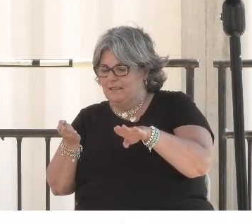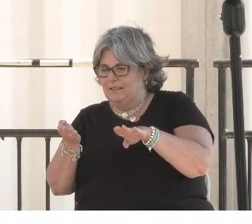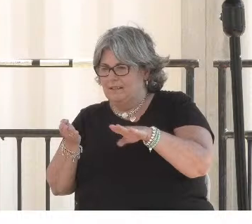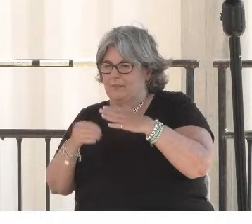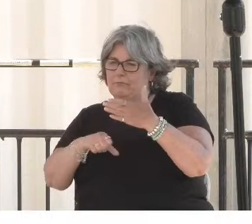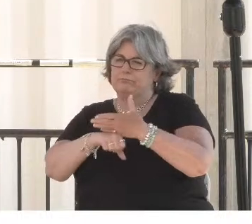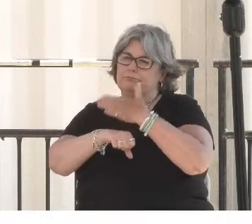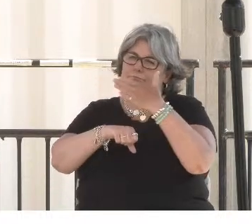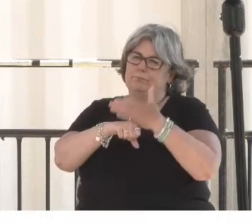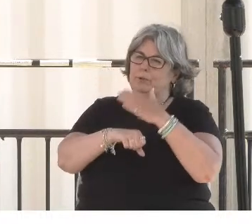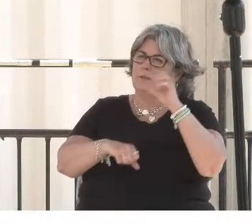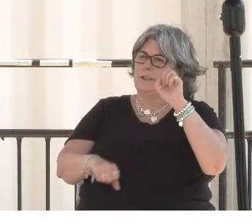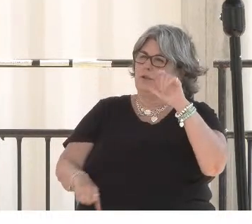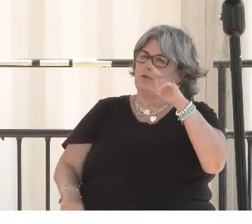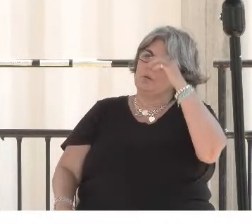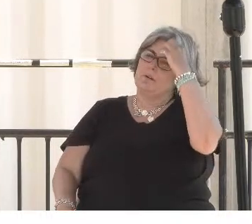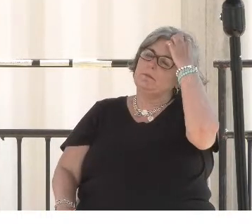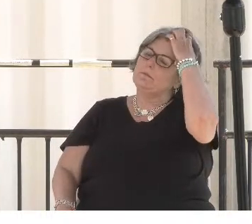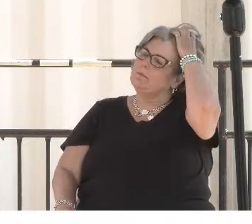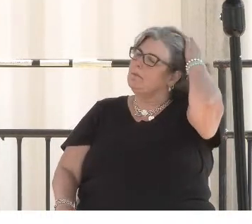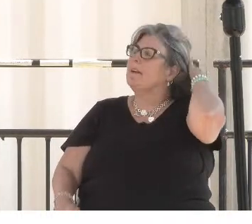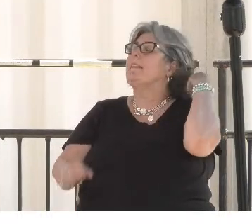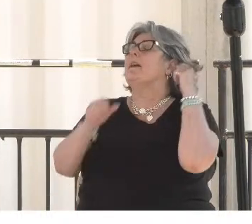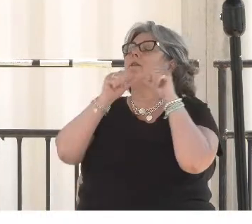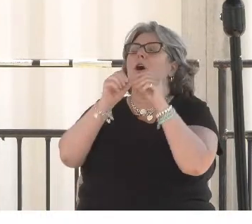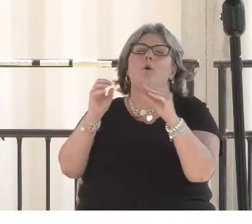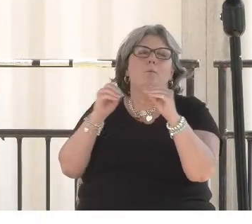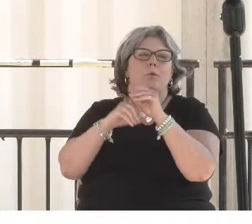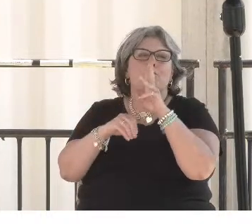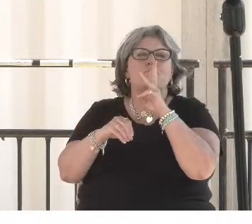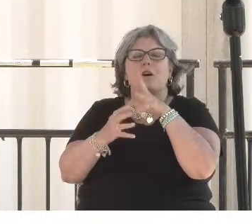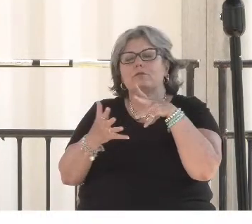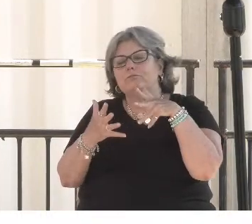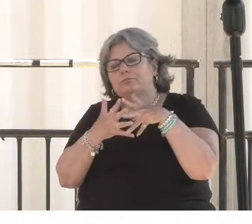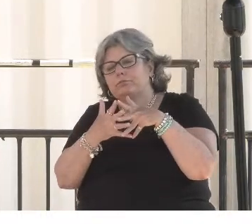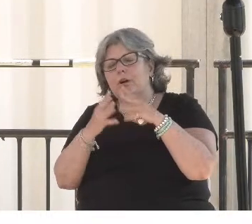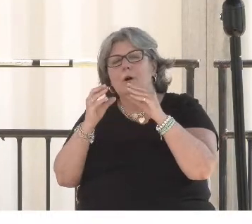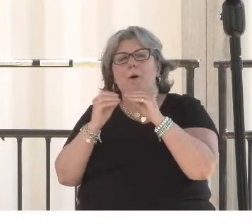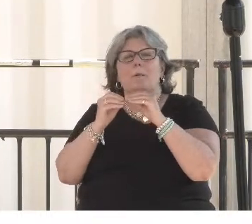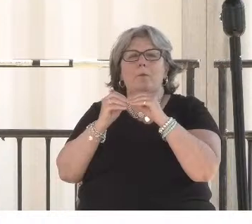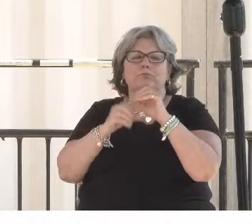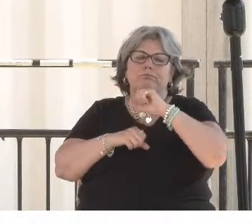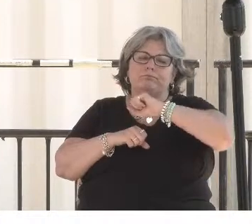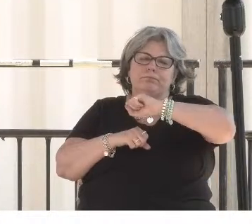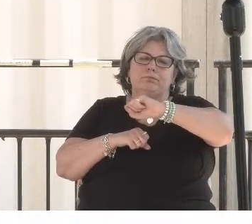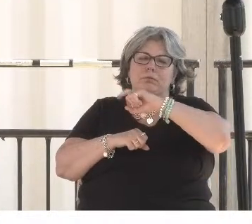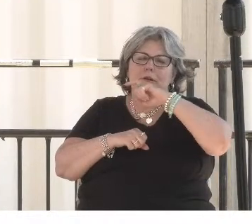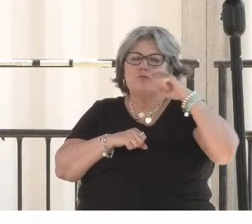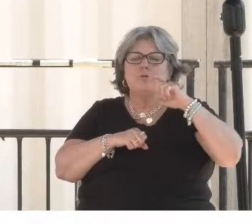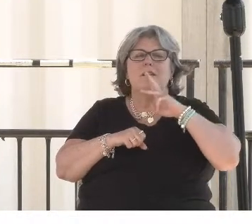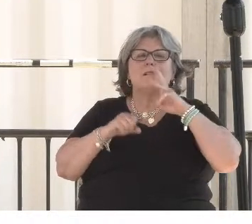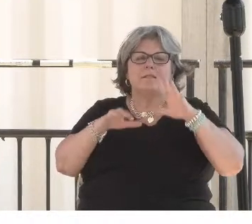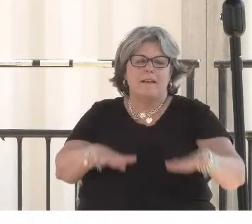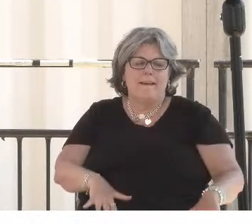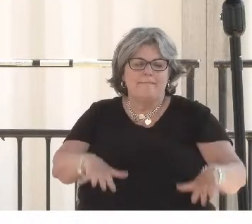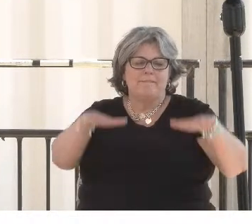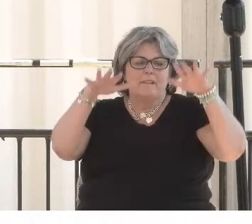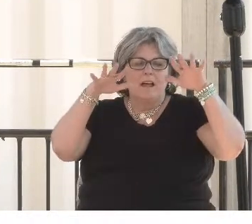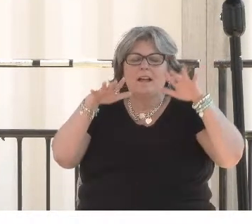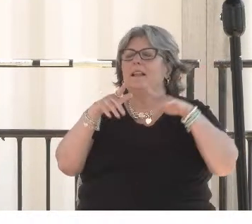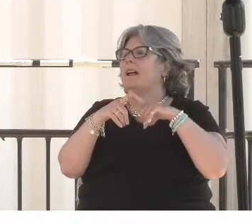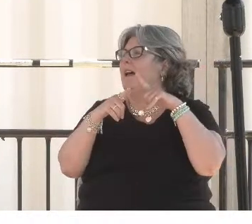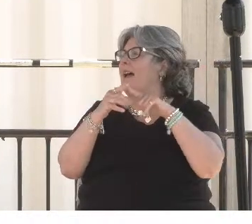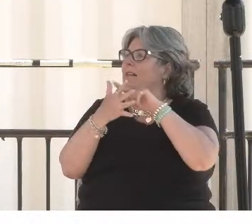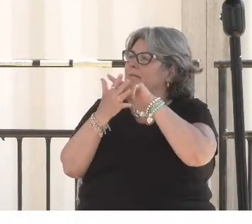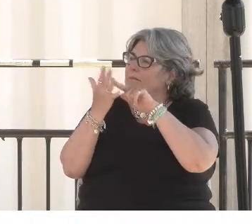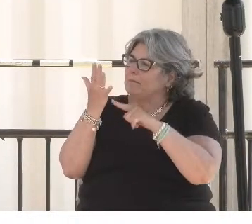rebuilding soil. And then that's going to hold a lot more water. It's going to be a lot more resilient in drought and flood. And it's going to drive so